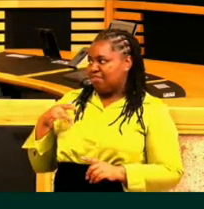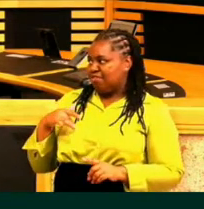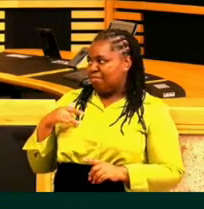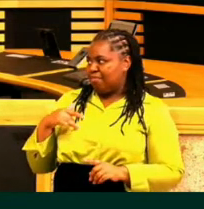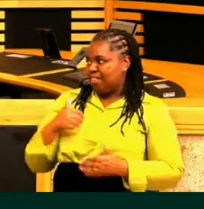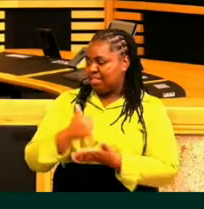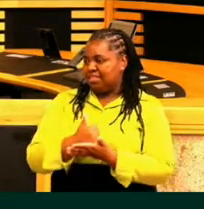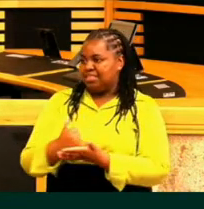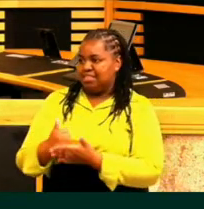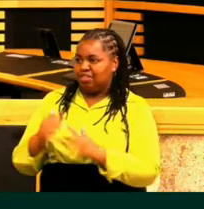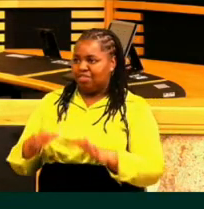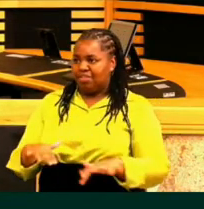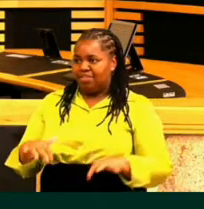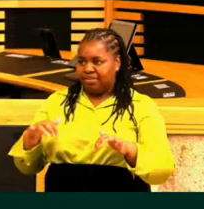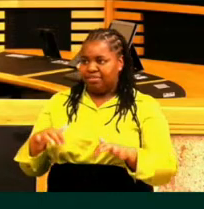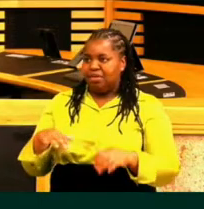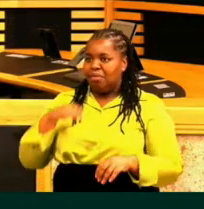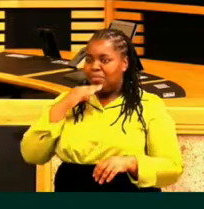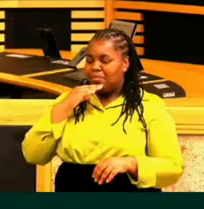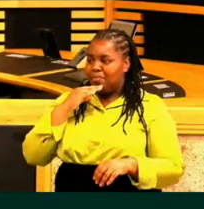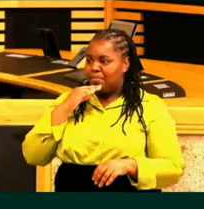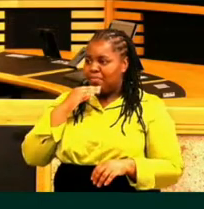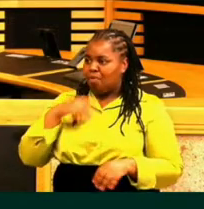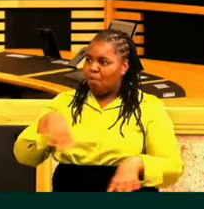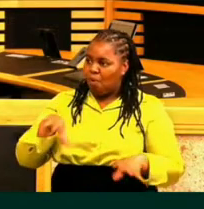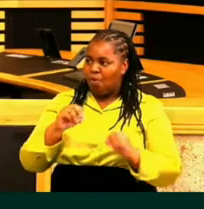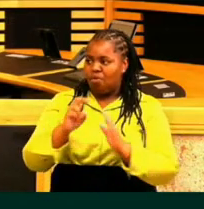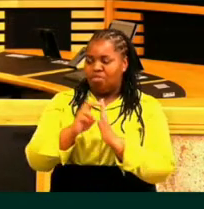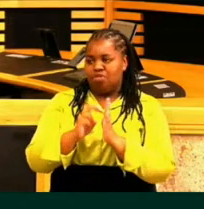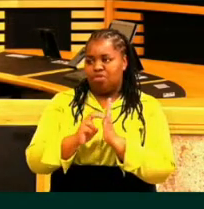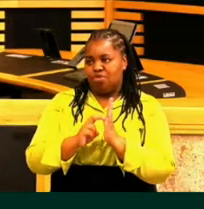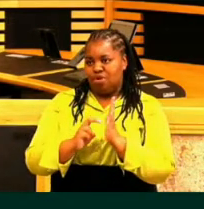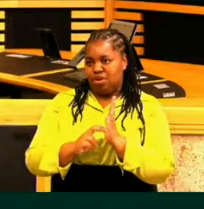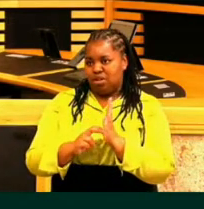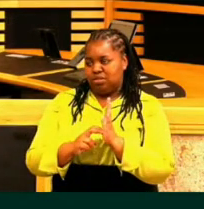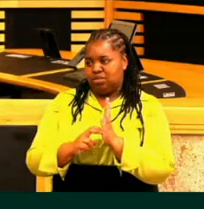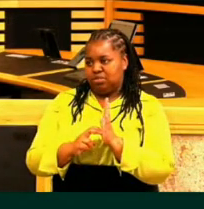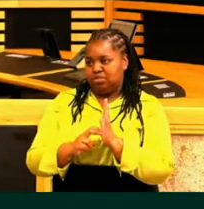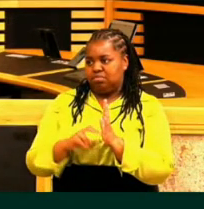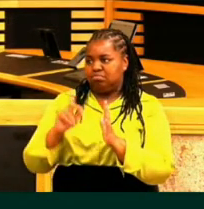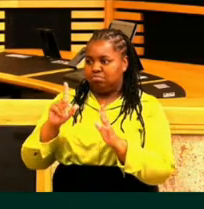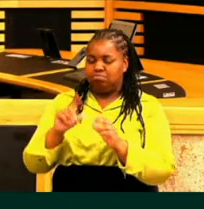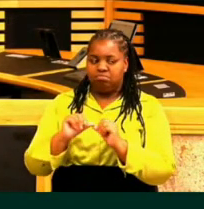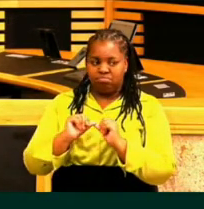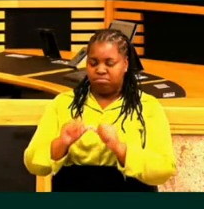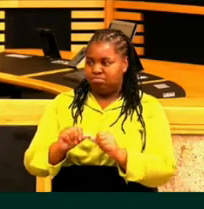legislature and therefore outstanding rules of the legislature applies